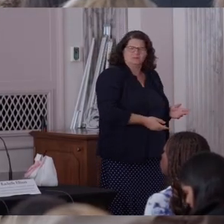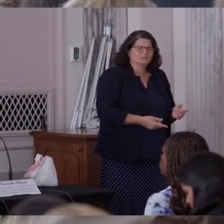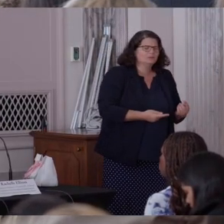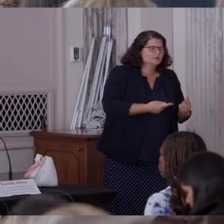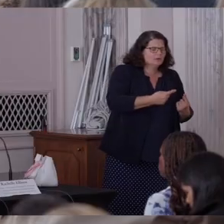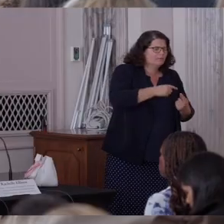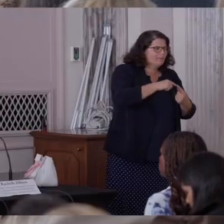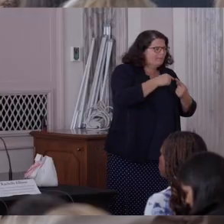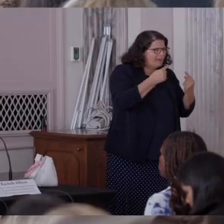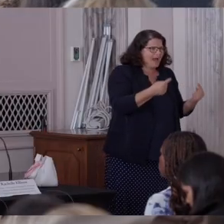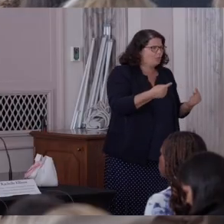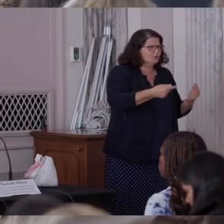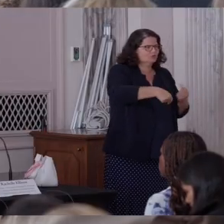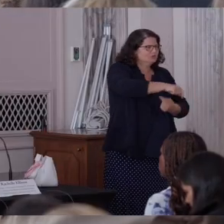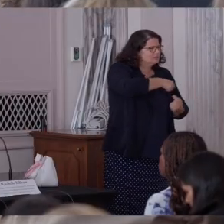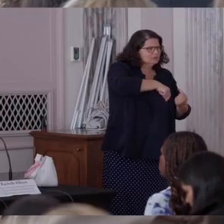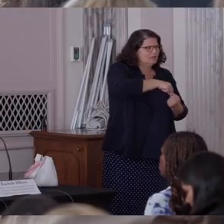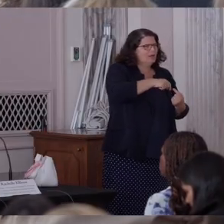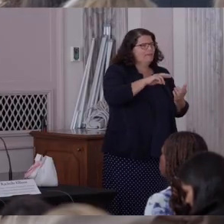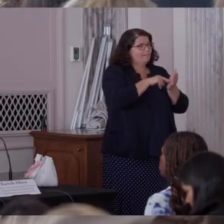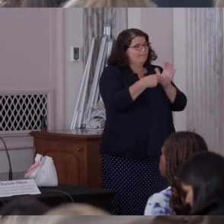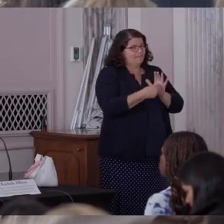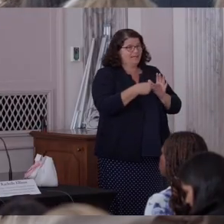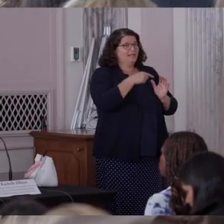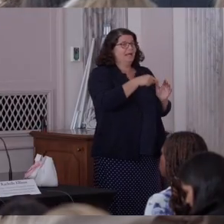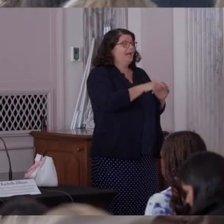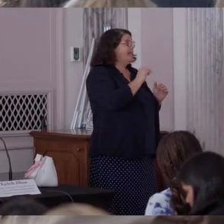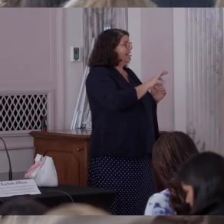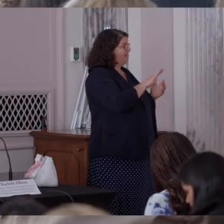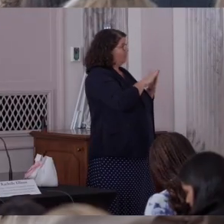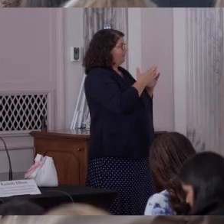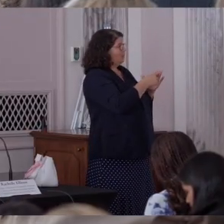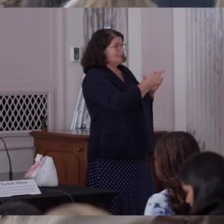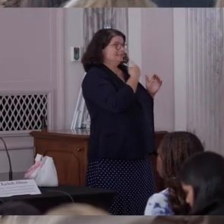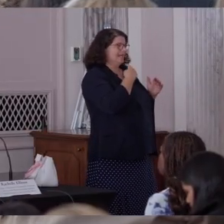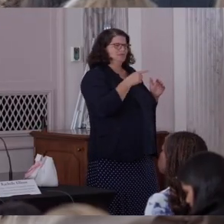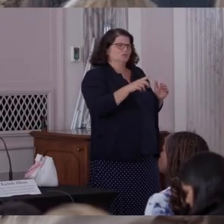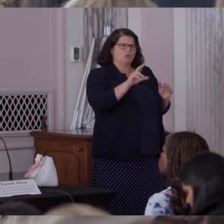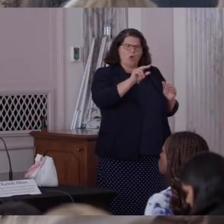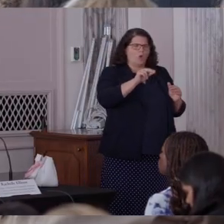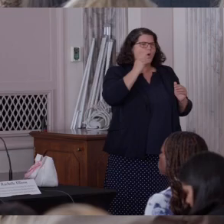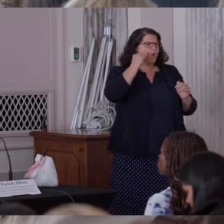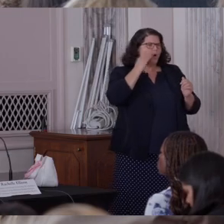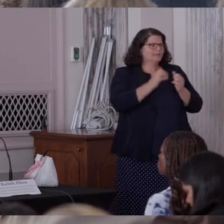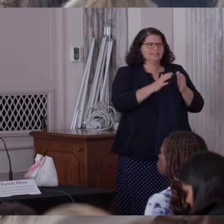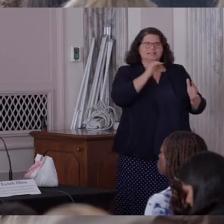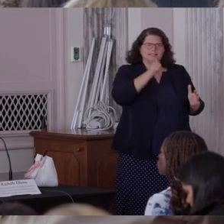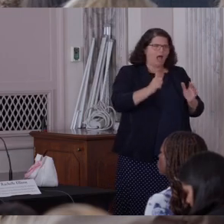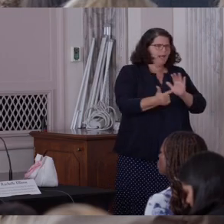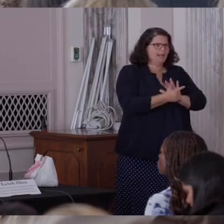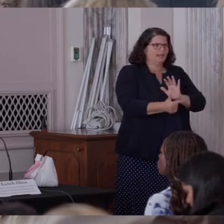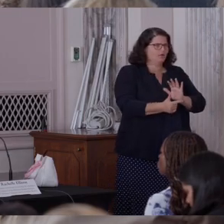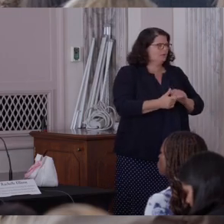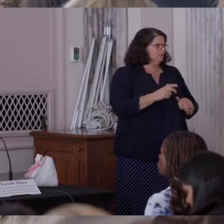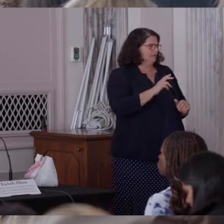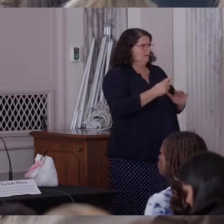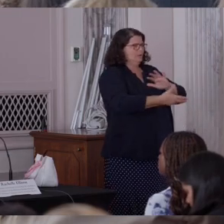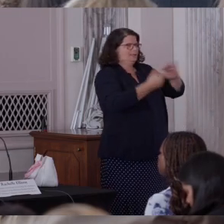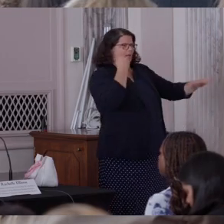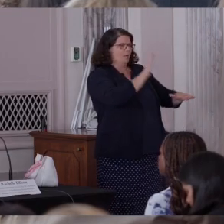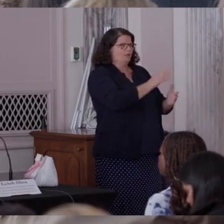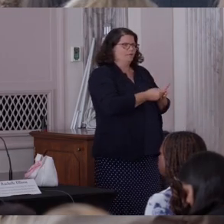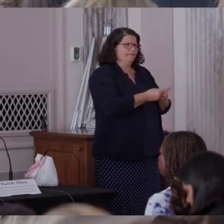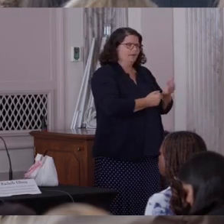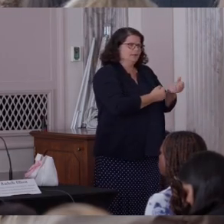bonuses and actually going after communities that don't criminalize. And we know that we do need more mental